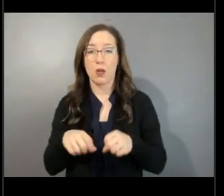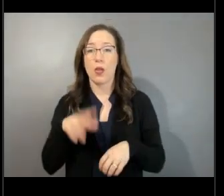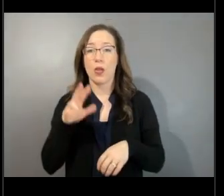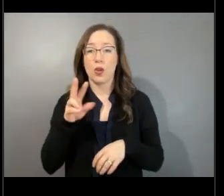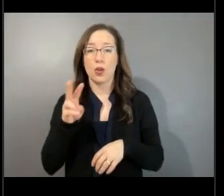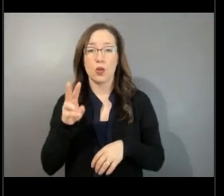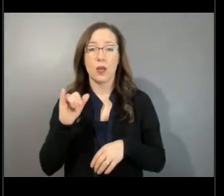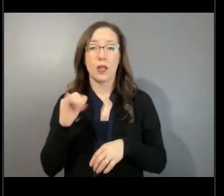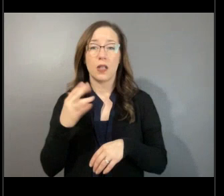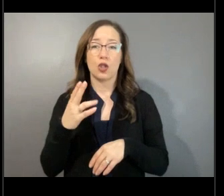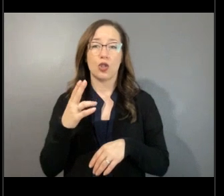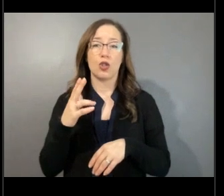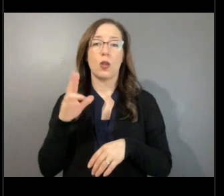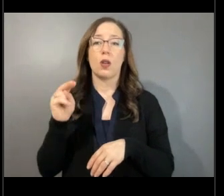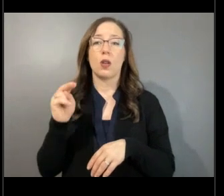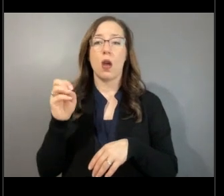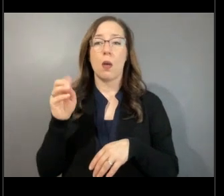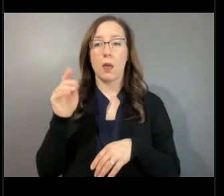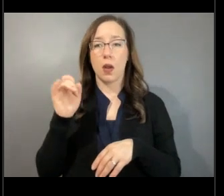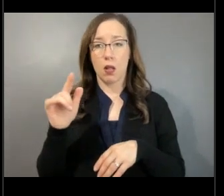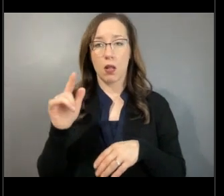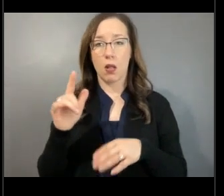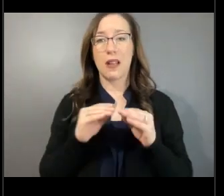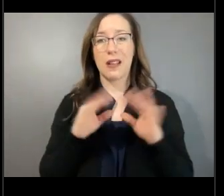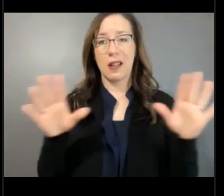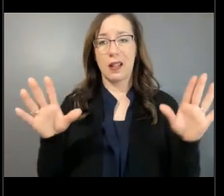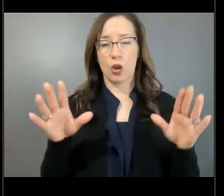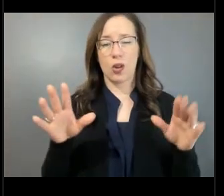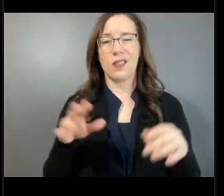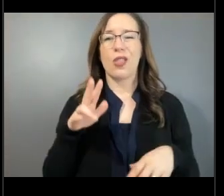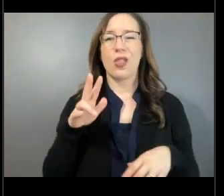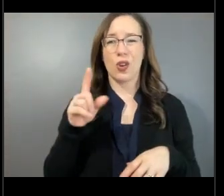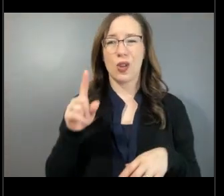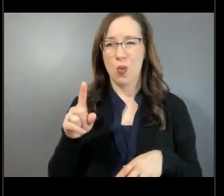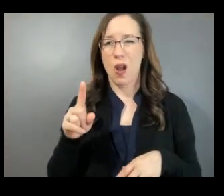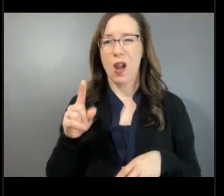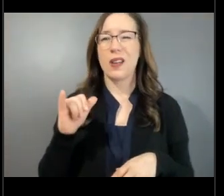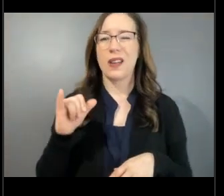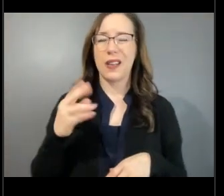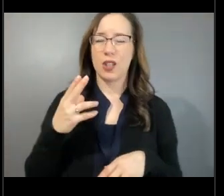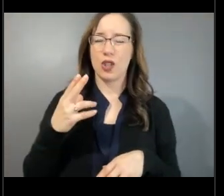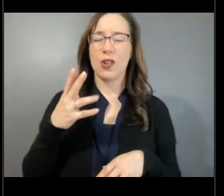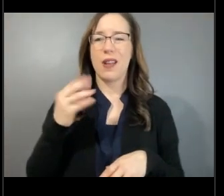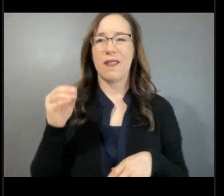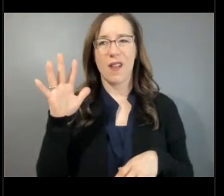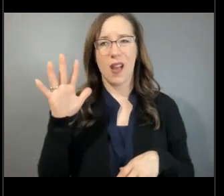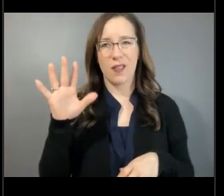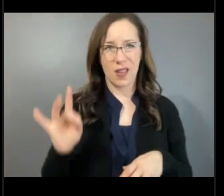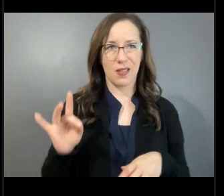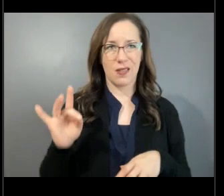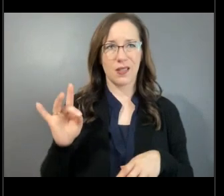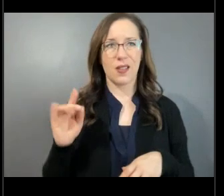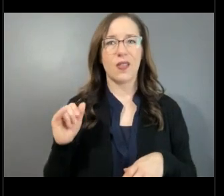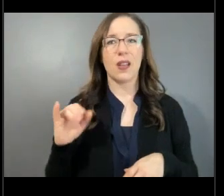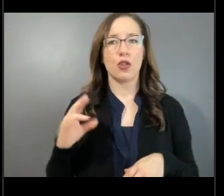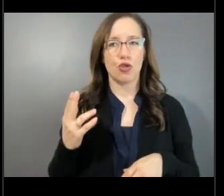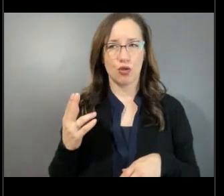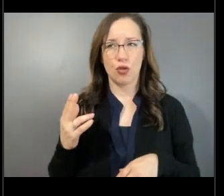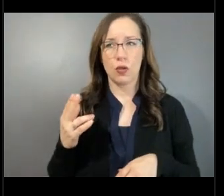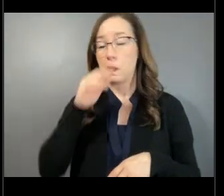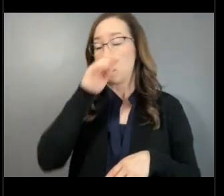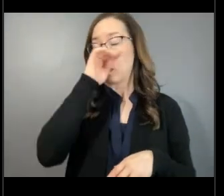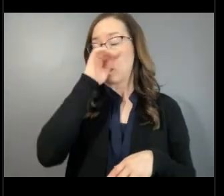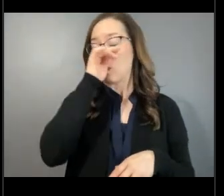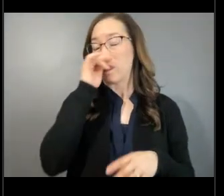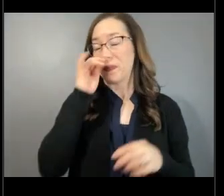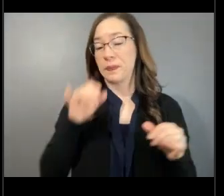clear width. And that is at least 31 and 5/8 of an inch. And that opening is